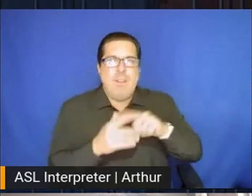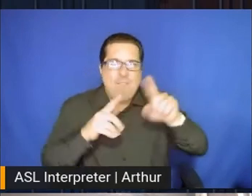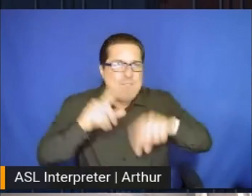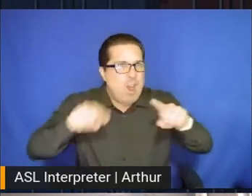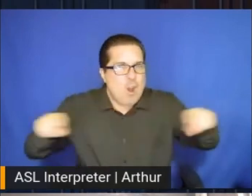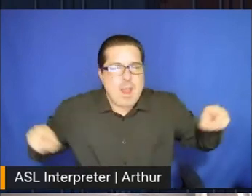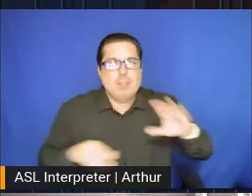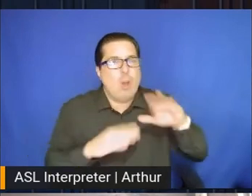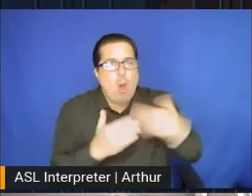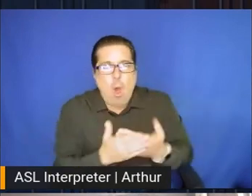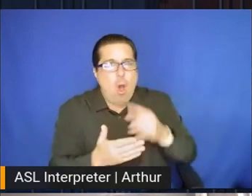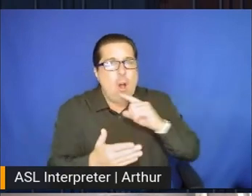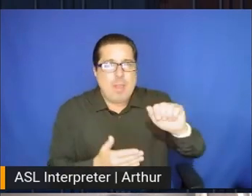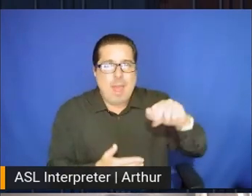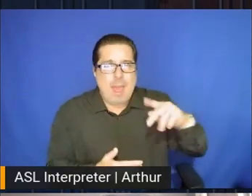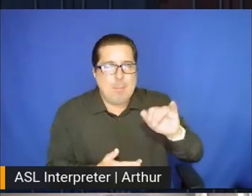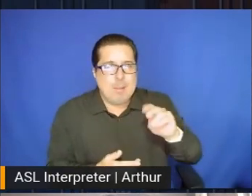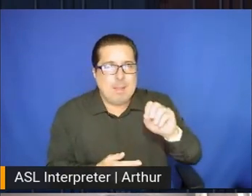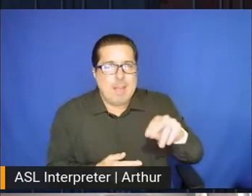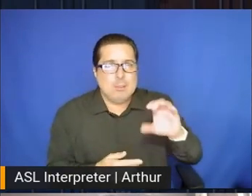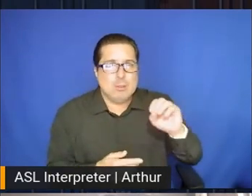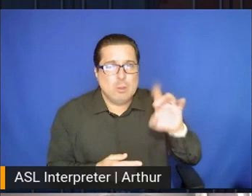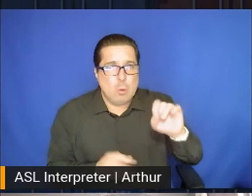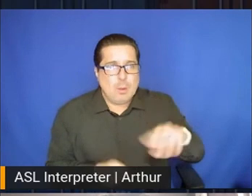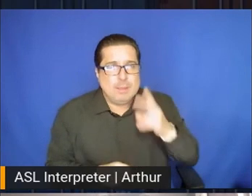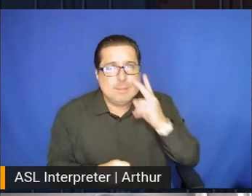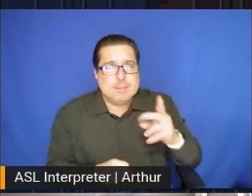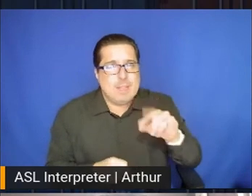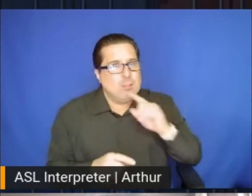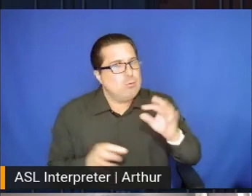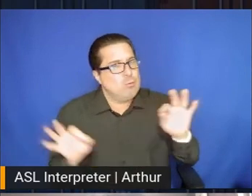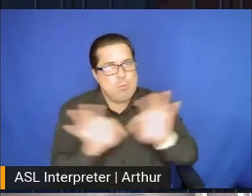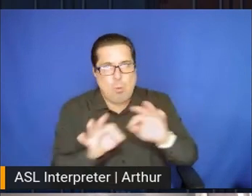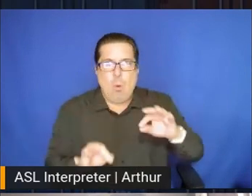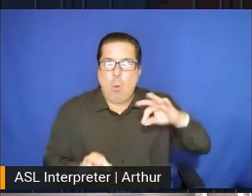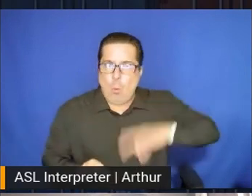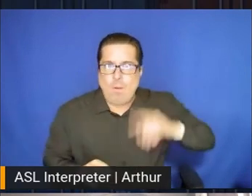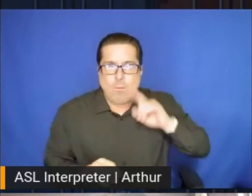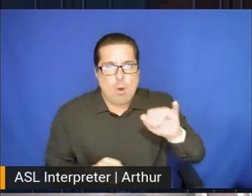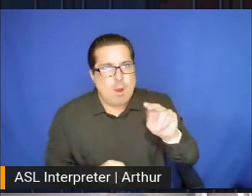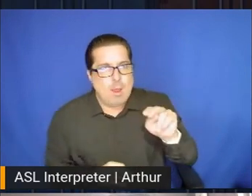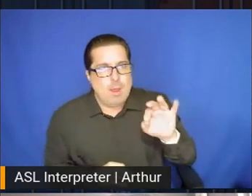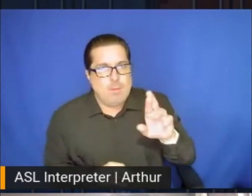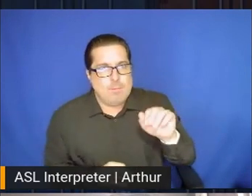code. We know that it's also very useful for infrastructure definitions.